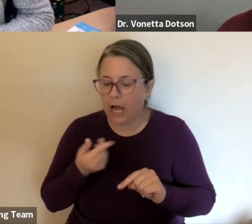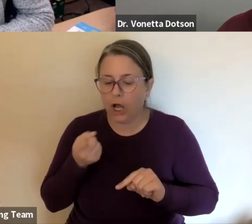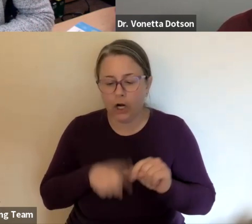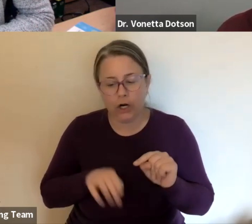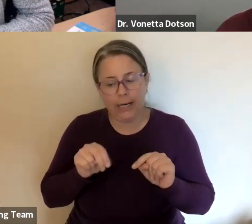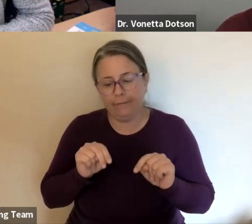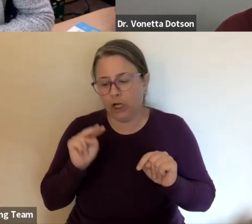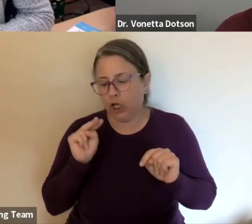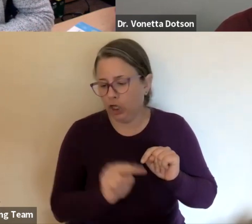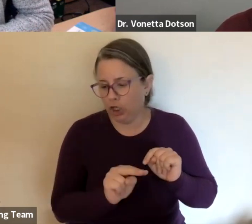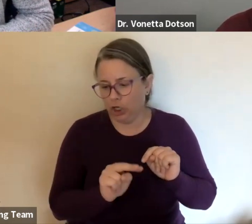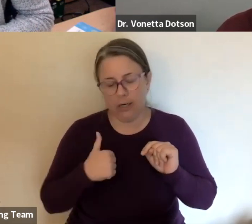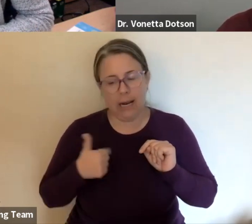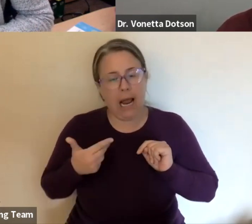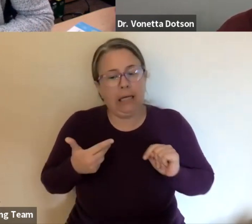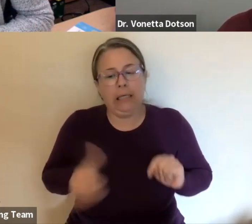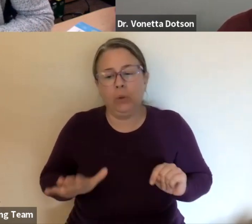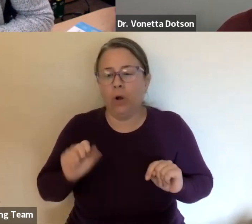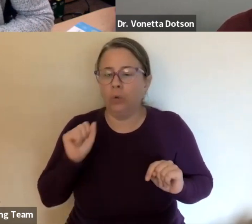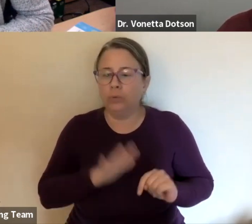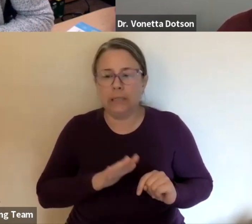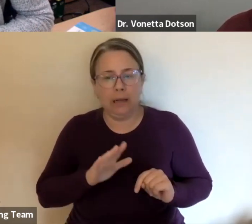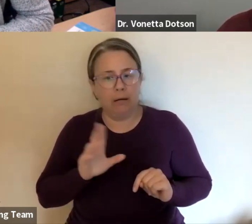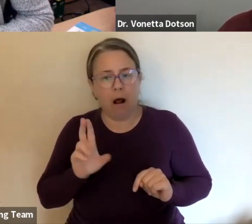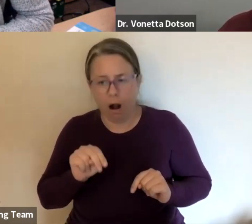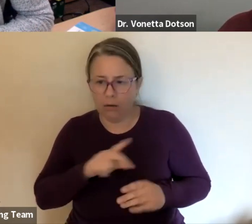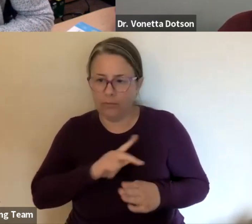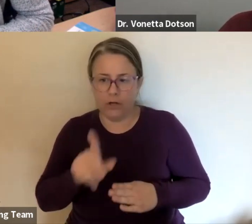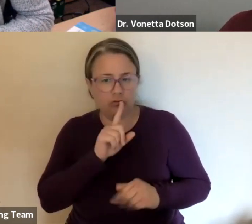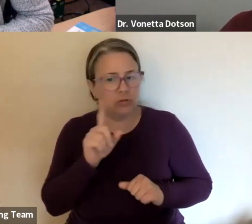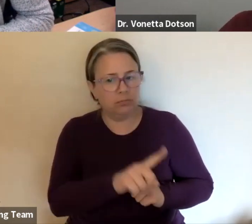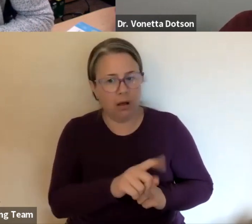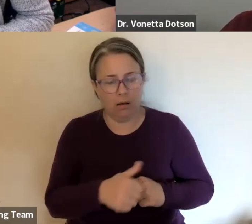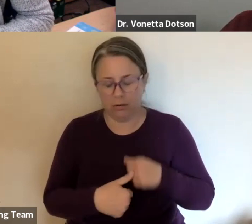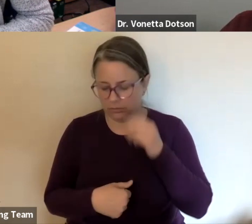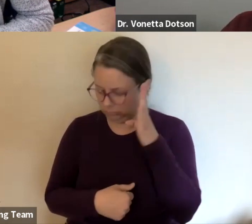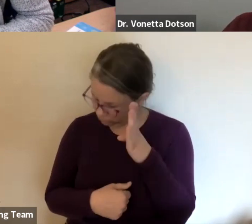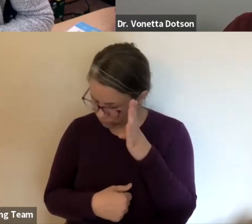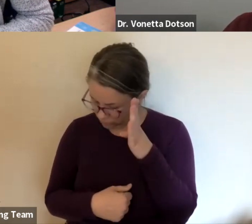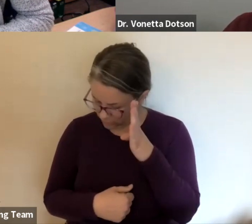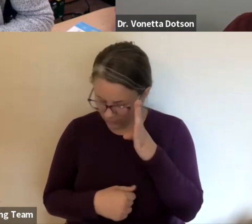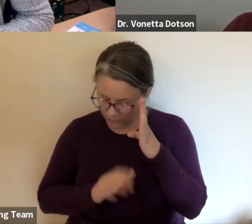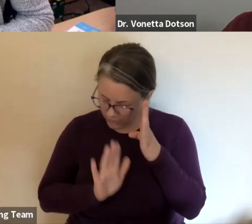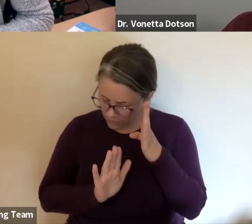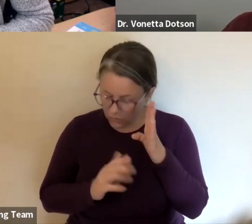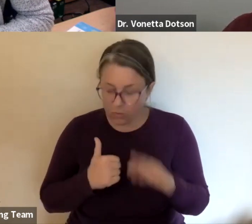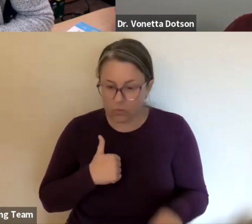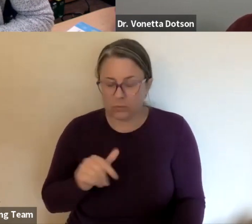It felt to me like one of those situations where in some ways the current climate has led some people to